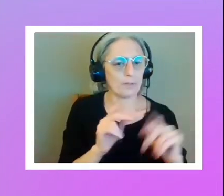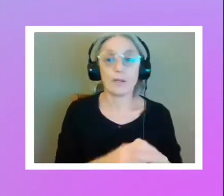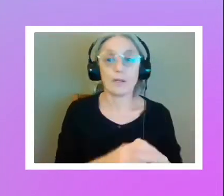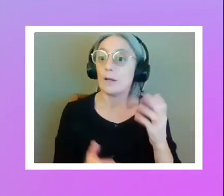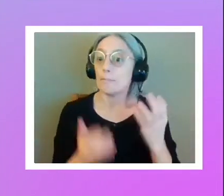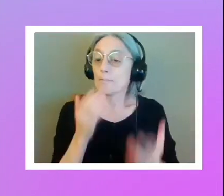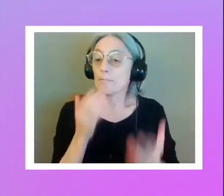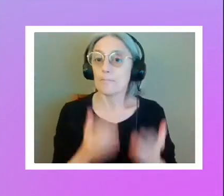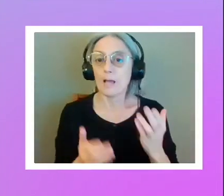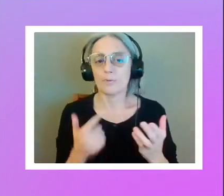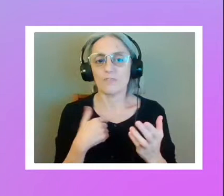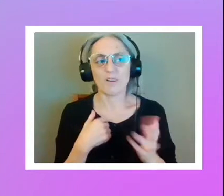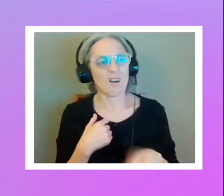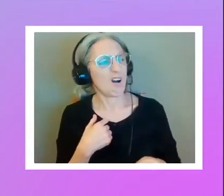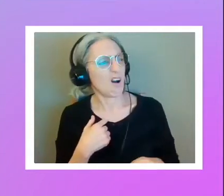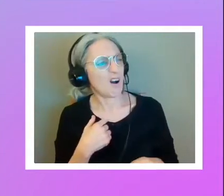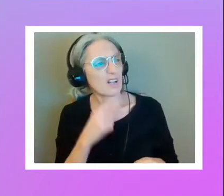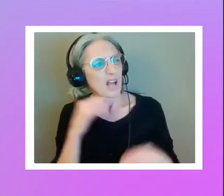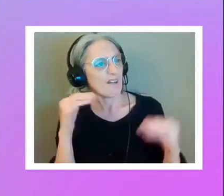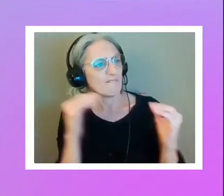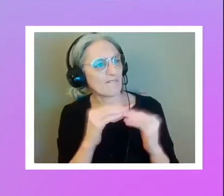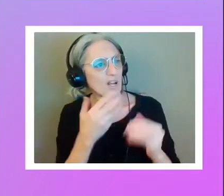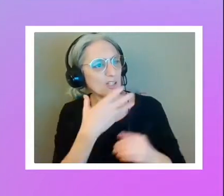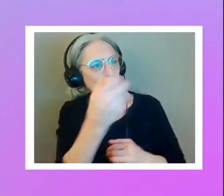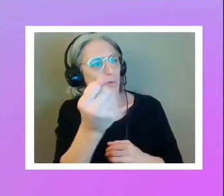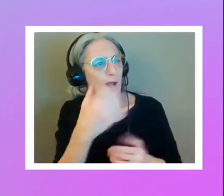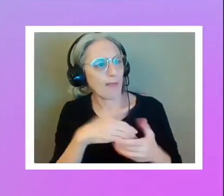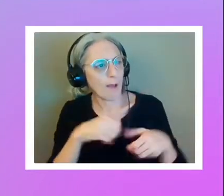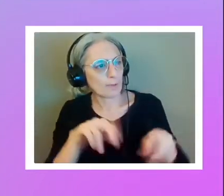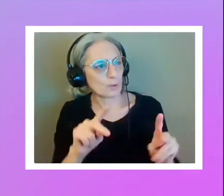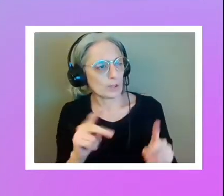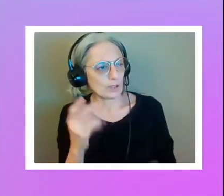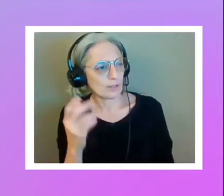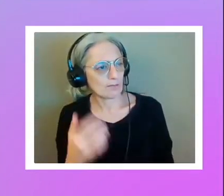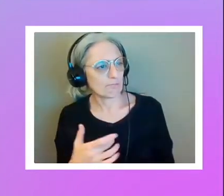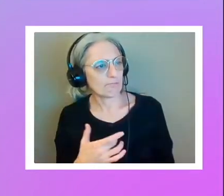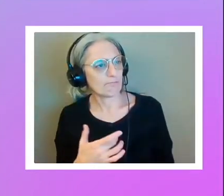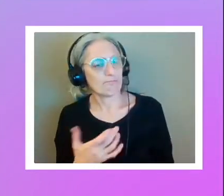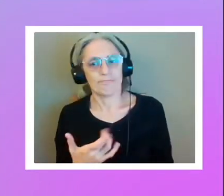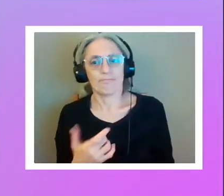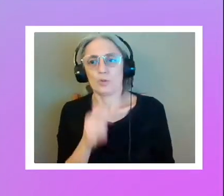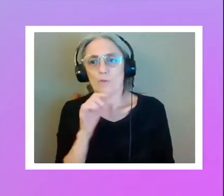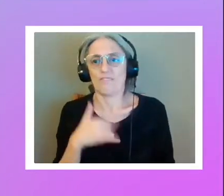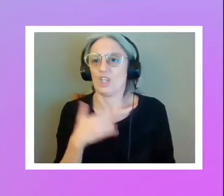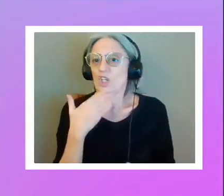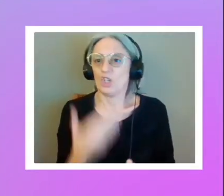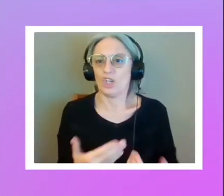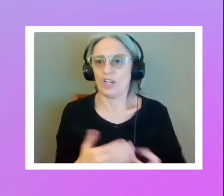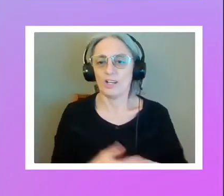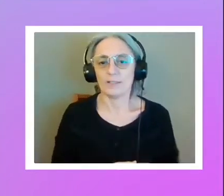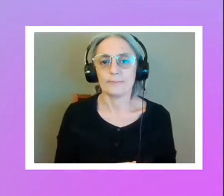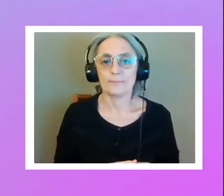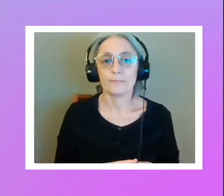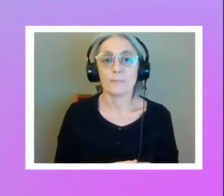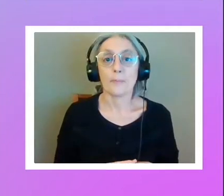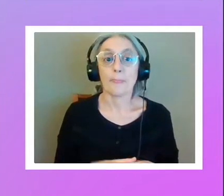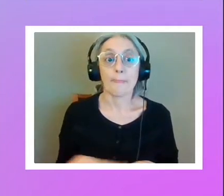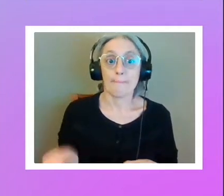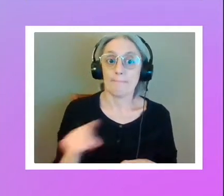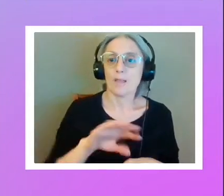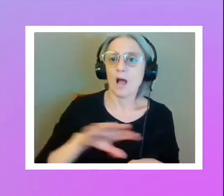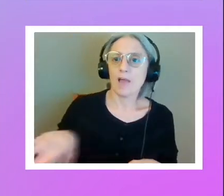you. So can anyone tell me what you see on the right?